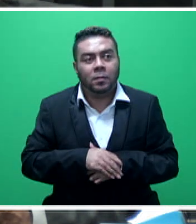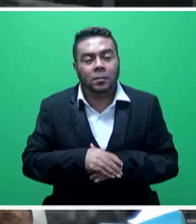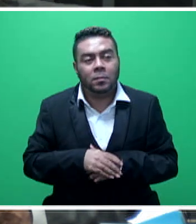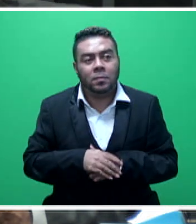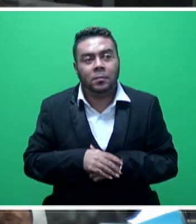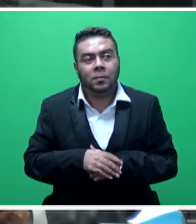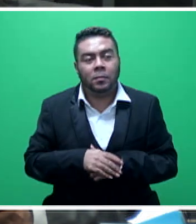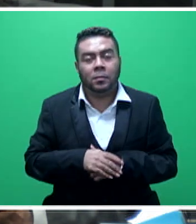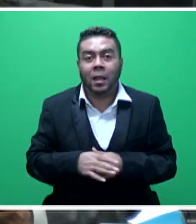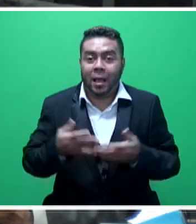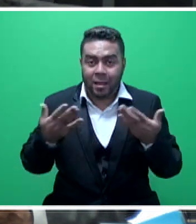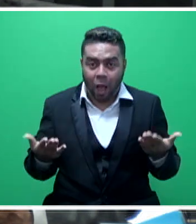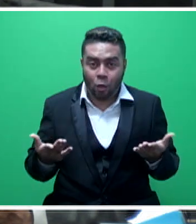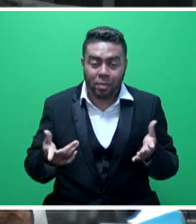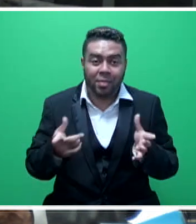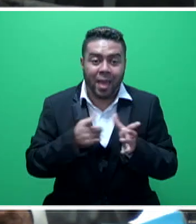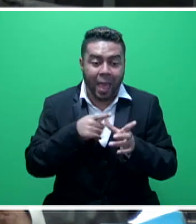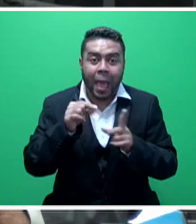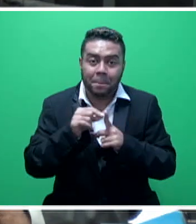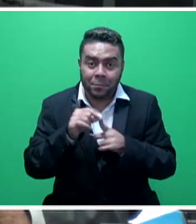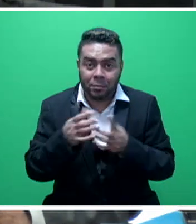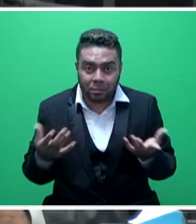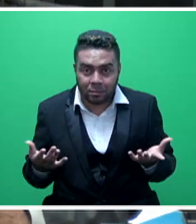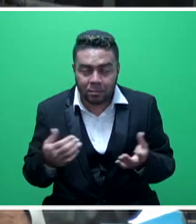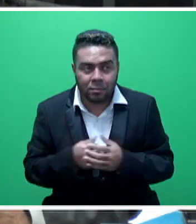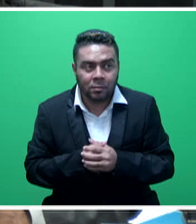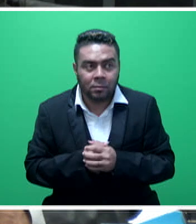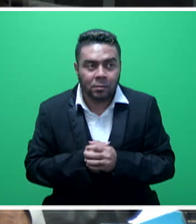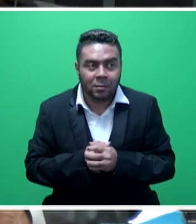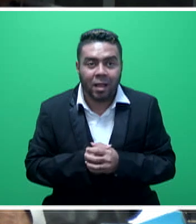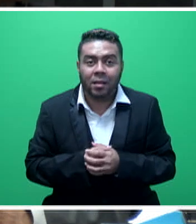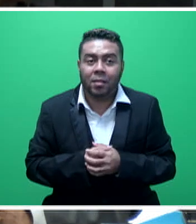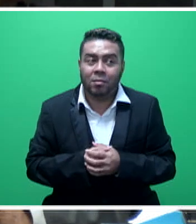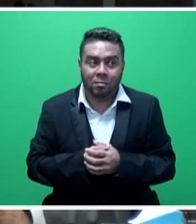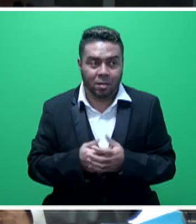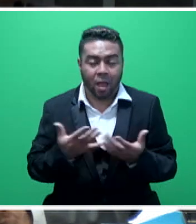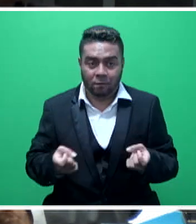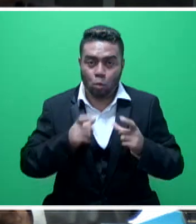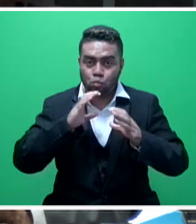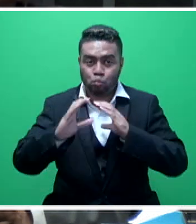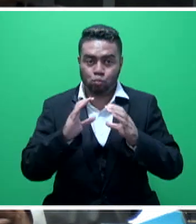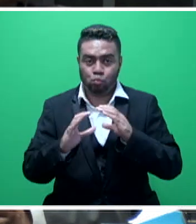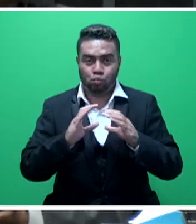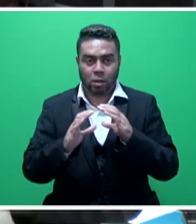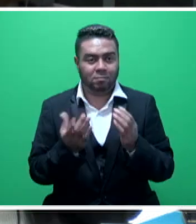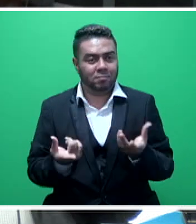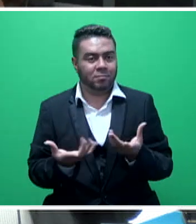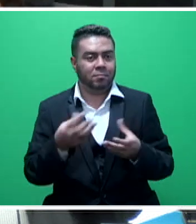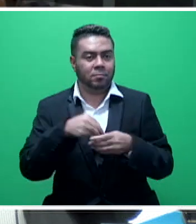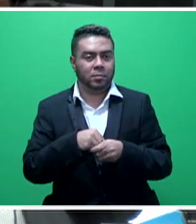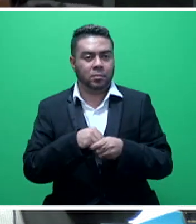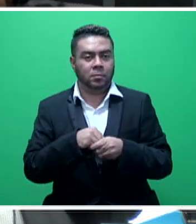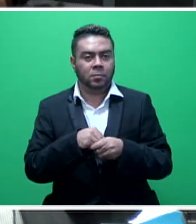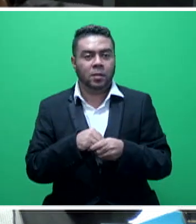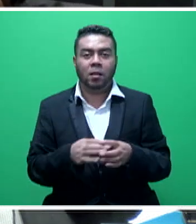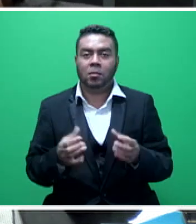enforcement, and now the app that is in place, the comprehensive communication and awareness strategy,